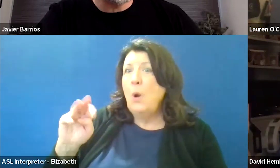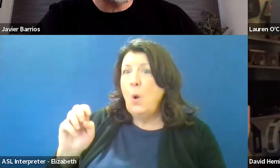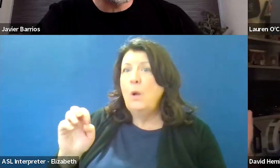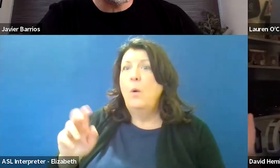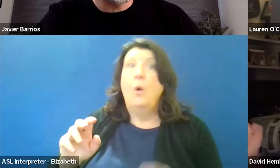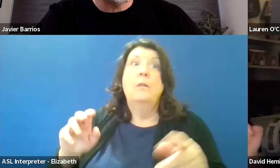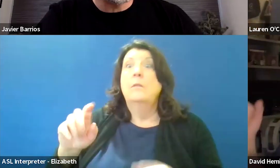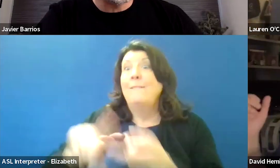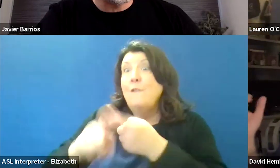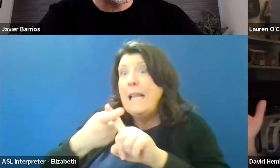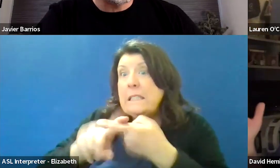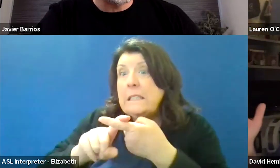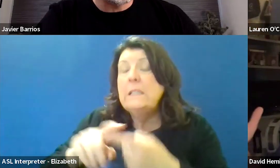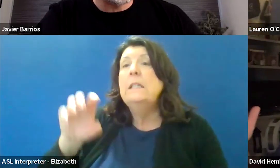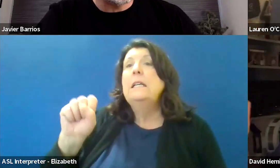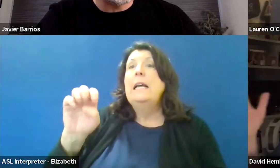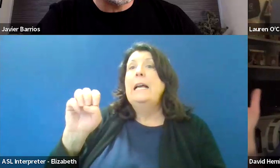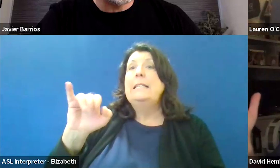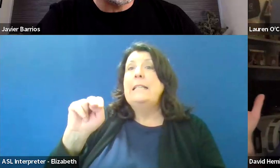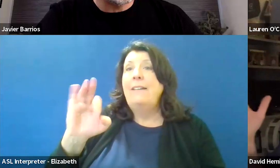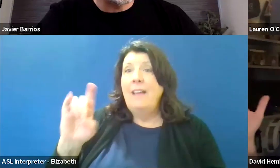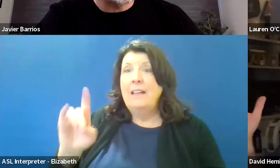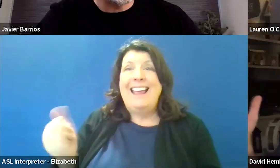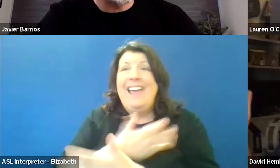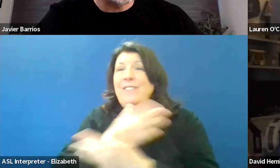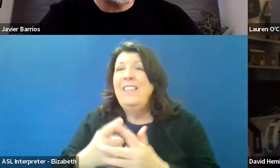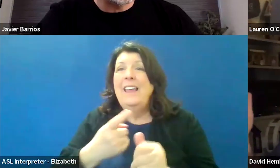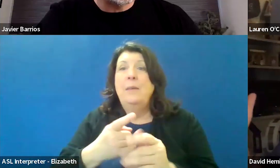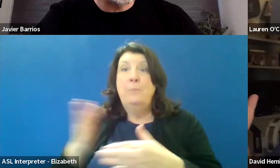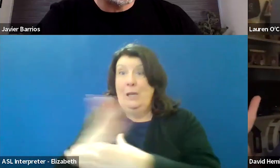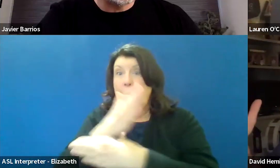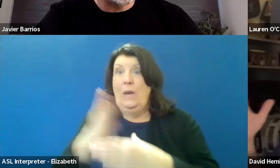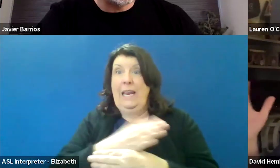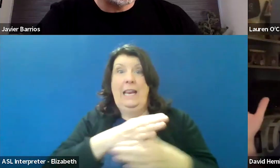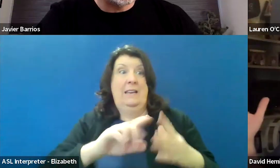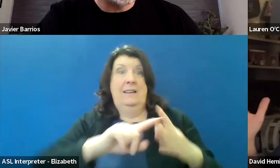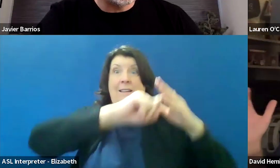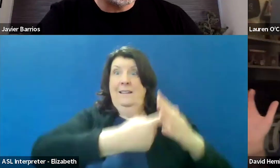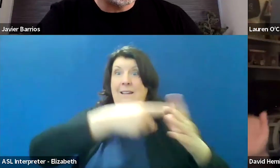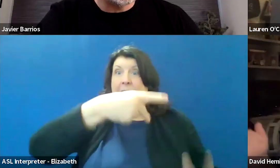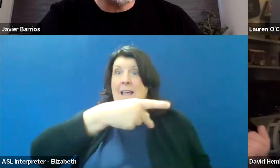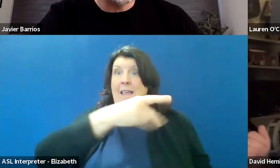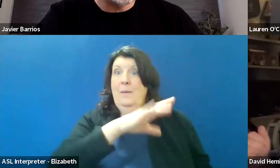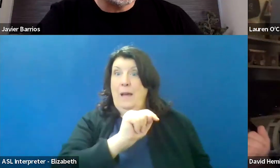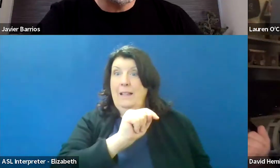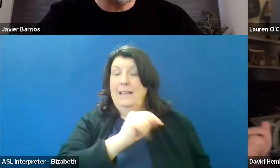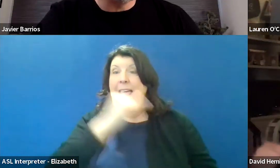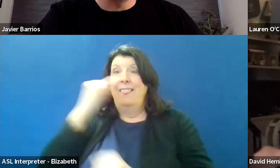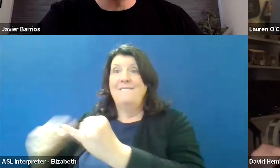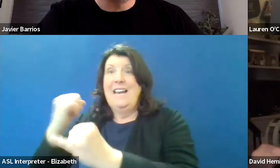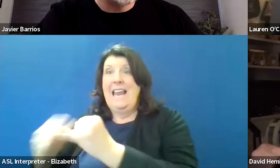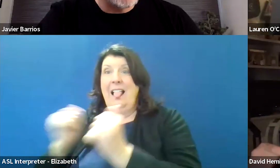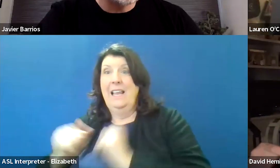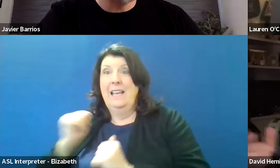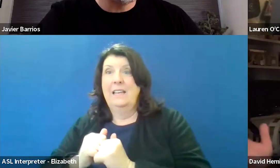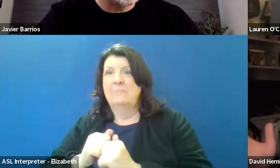or Seinfeld, like, everything after the pilot, between the pilot and the finale, in Friends' case, the final season, was the second act. So in a